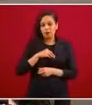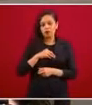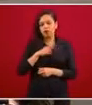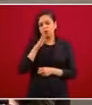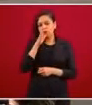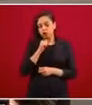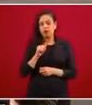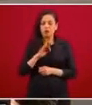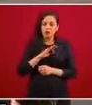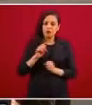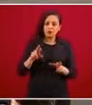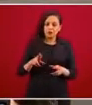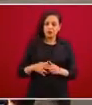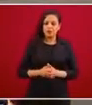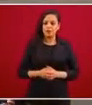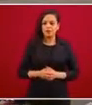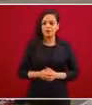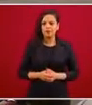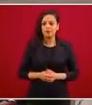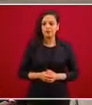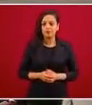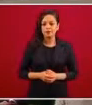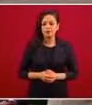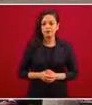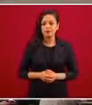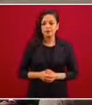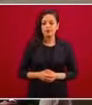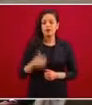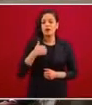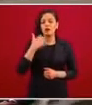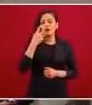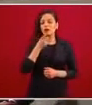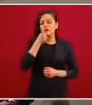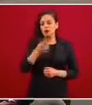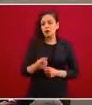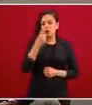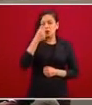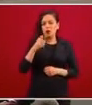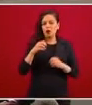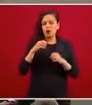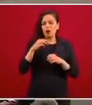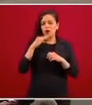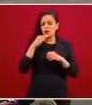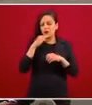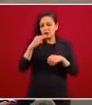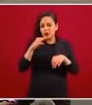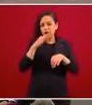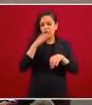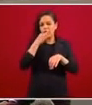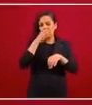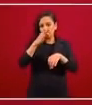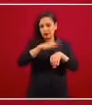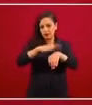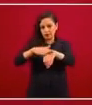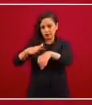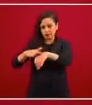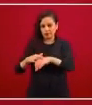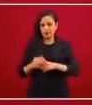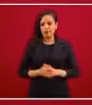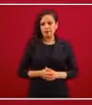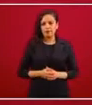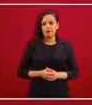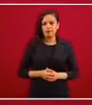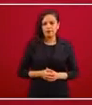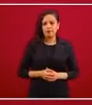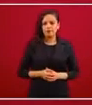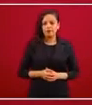give us permanent immunity. No more time for questions because it's almost 8.